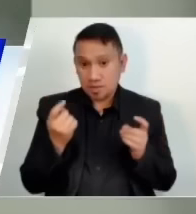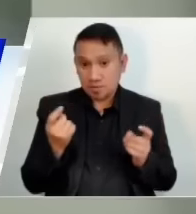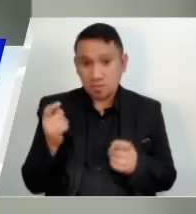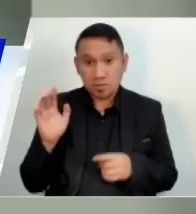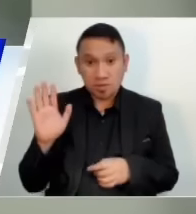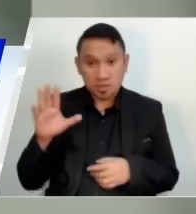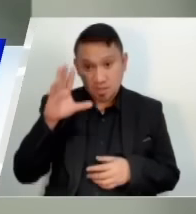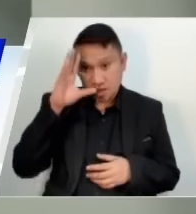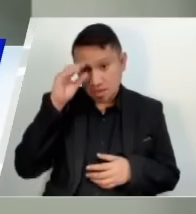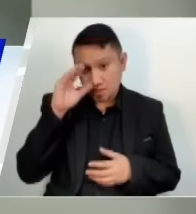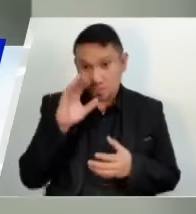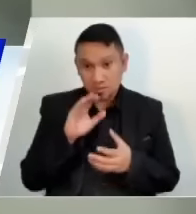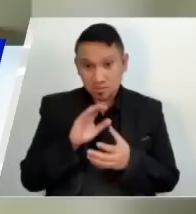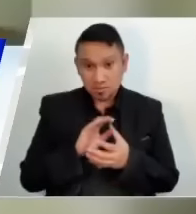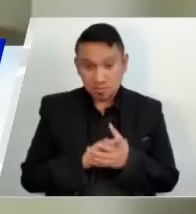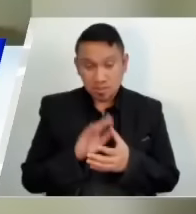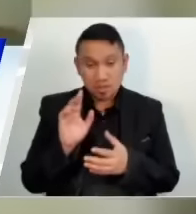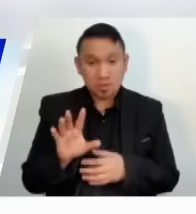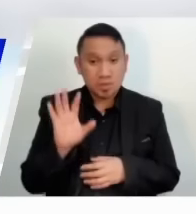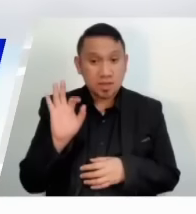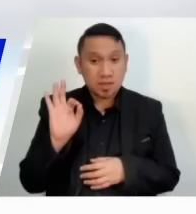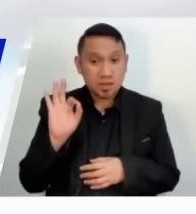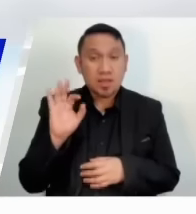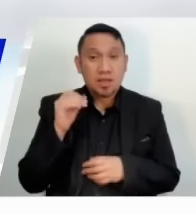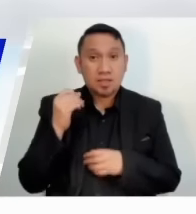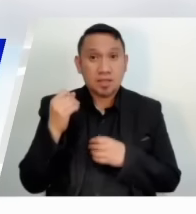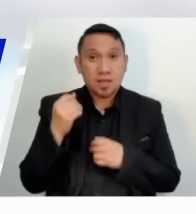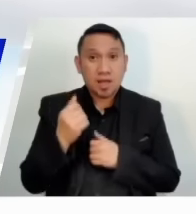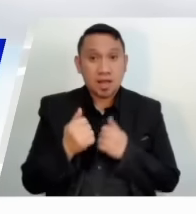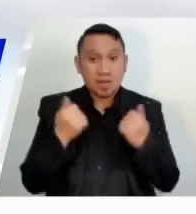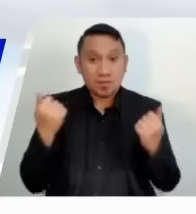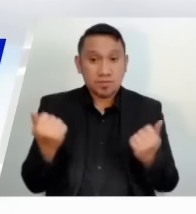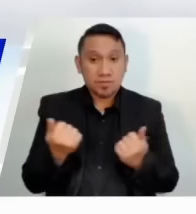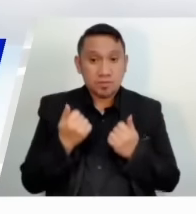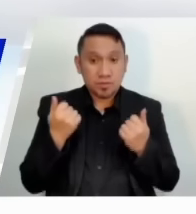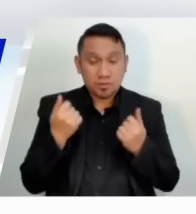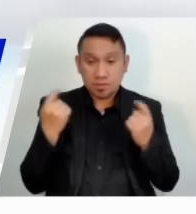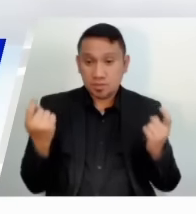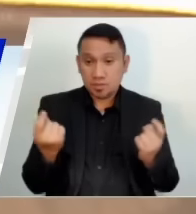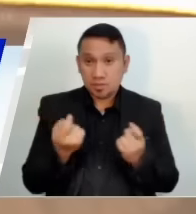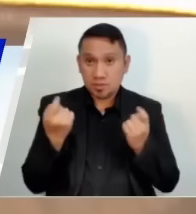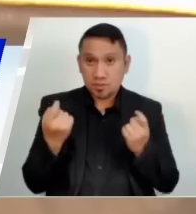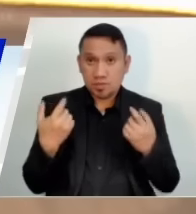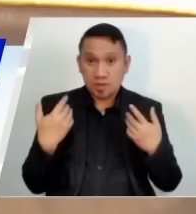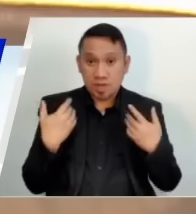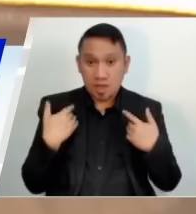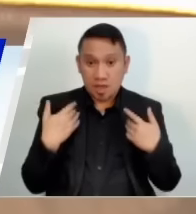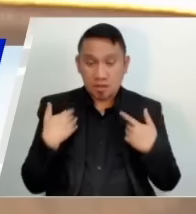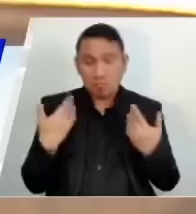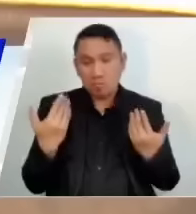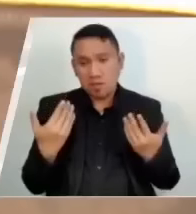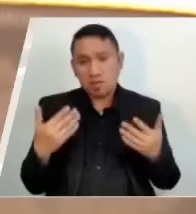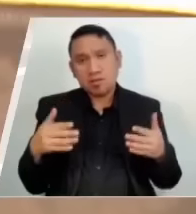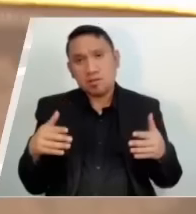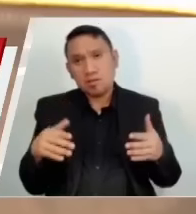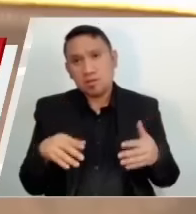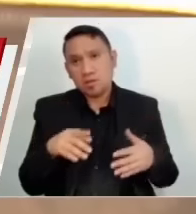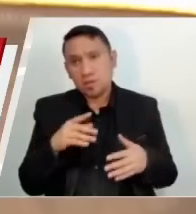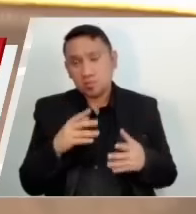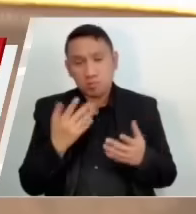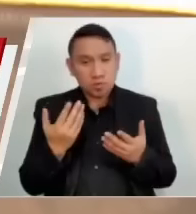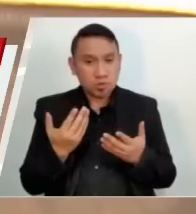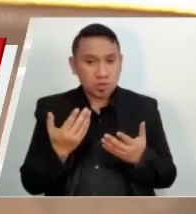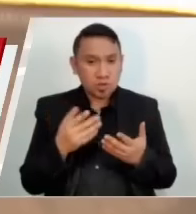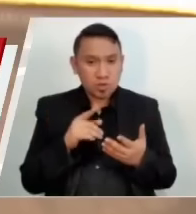Escudero ang kanilang 9th anniversary. At magkakaroon sila ng renewal of vows. Hopefully, this chapter 2 is also